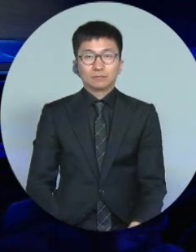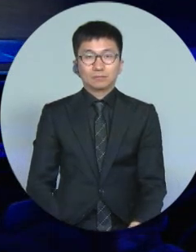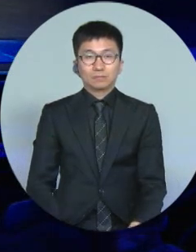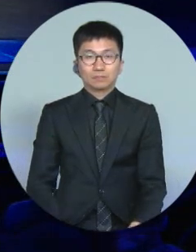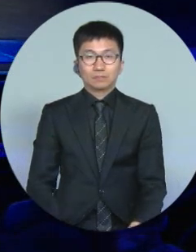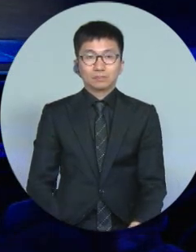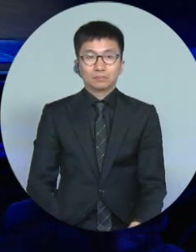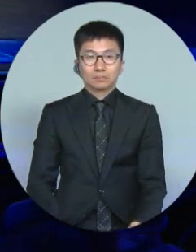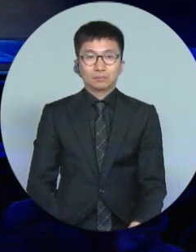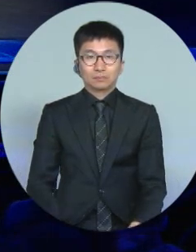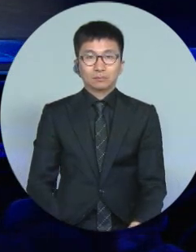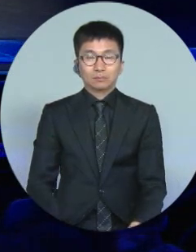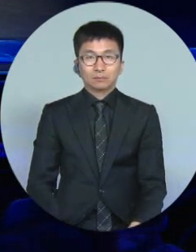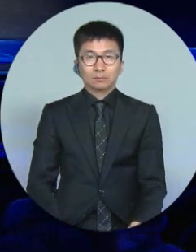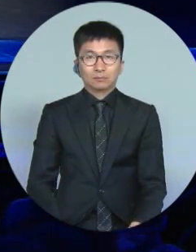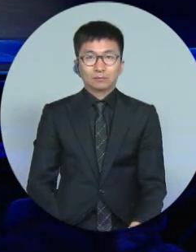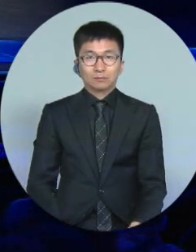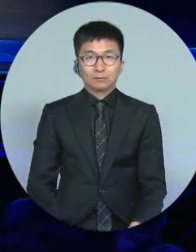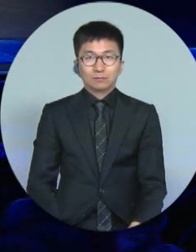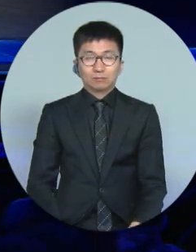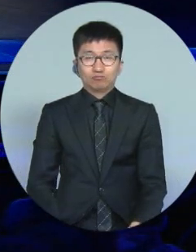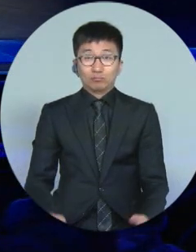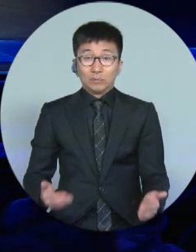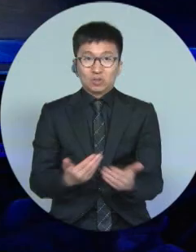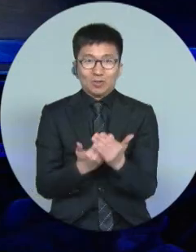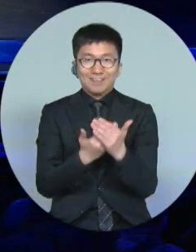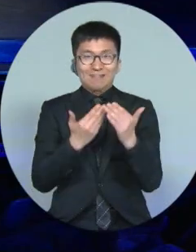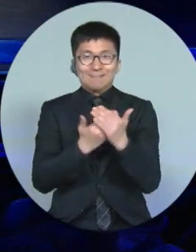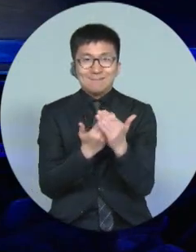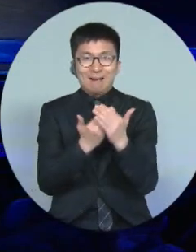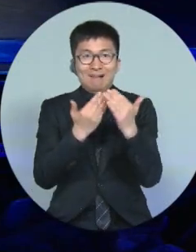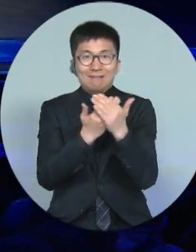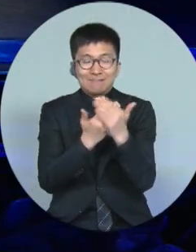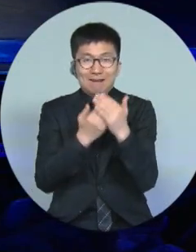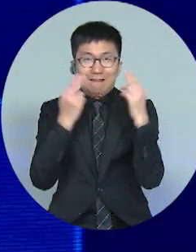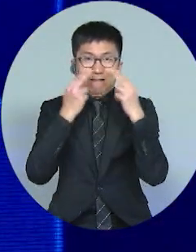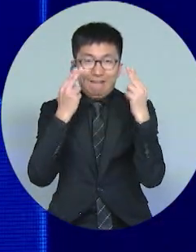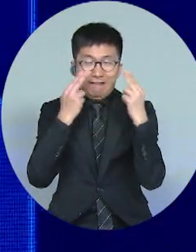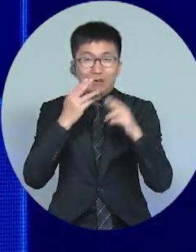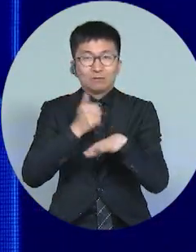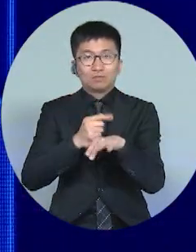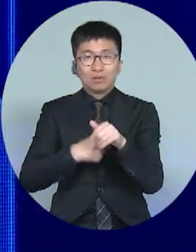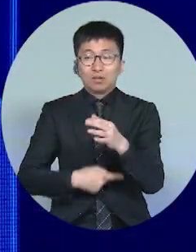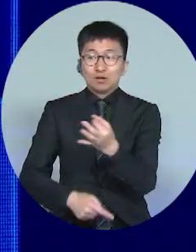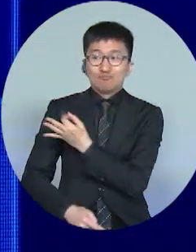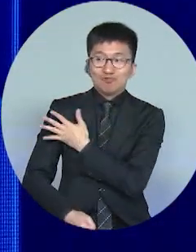growth matters. And what this did,